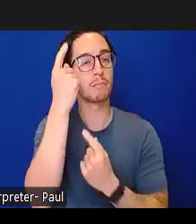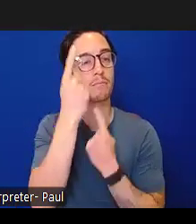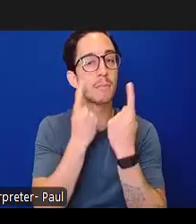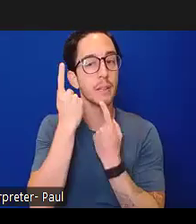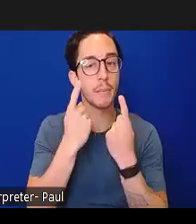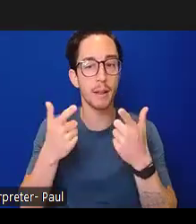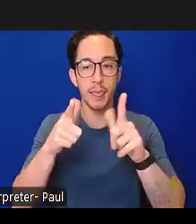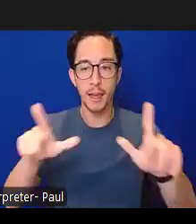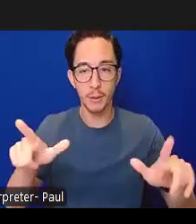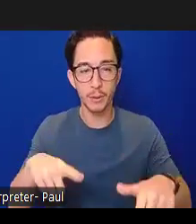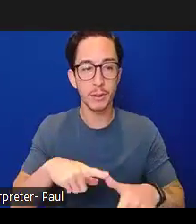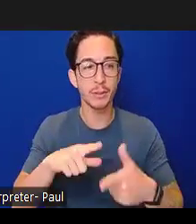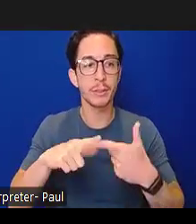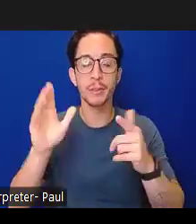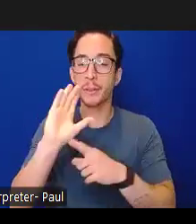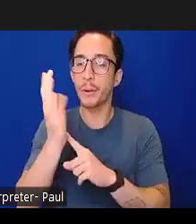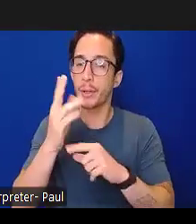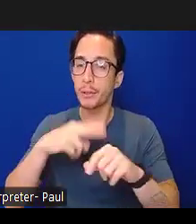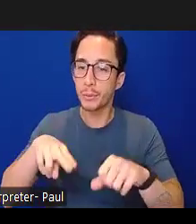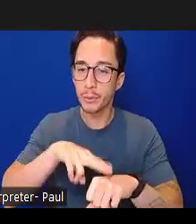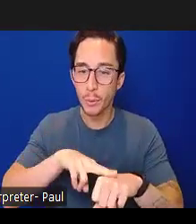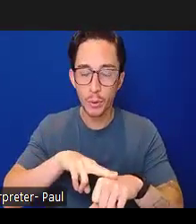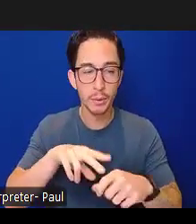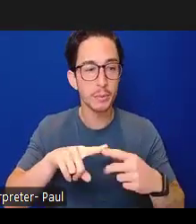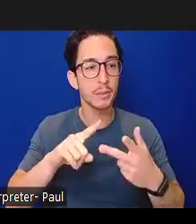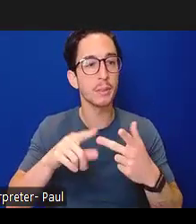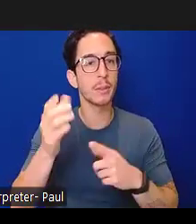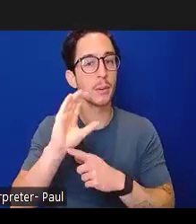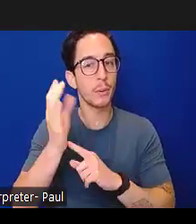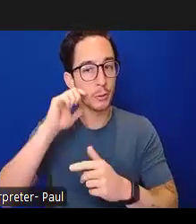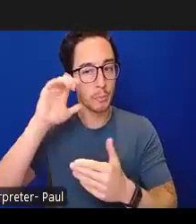think about cultural norms, they don't think about cultural beliefs.